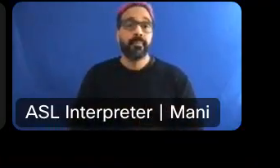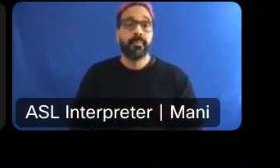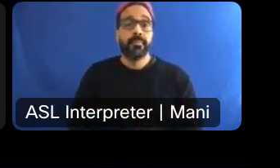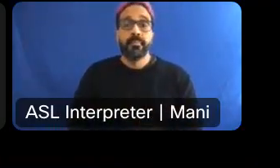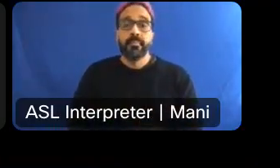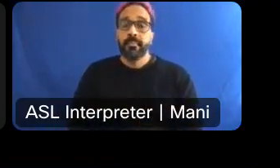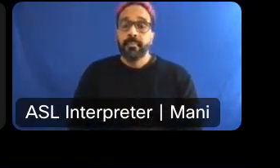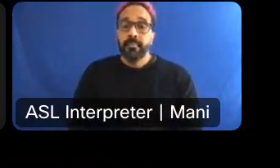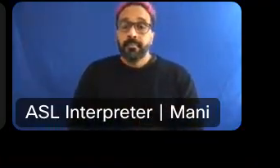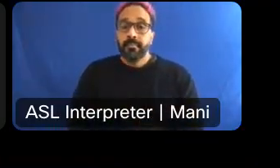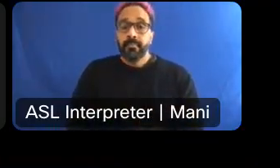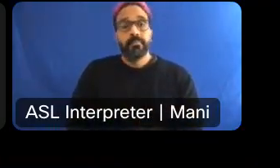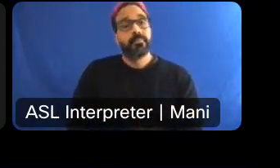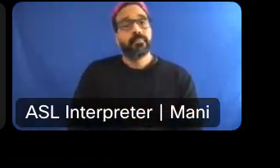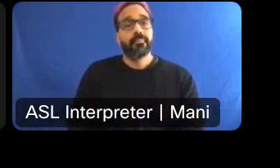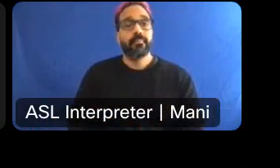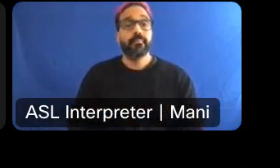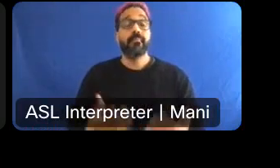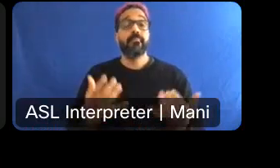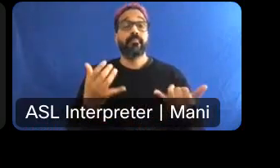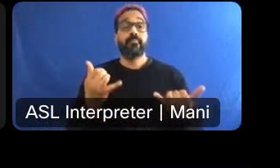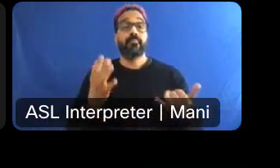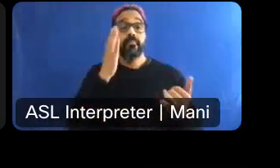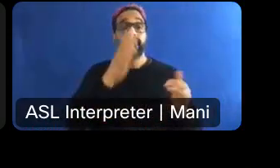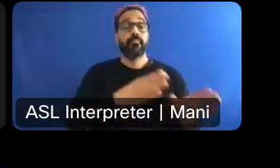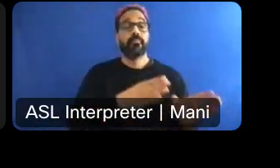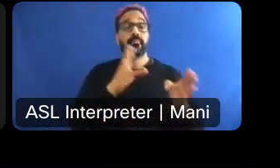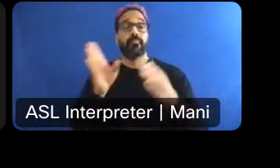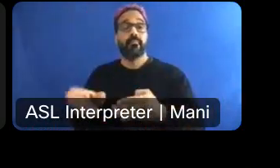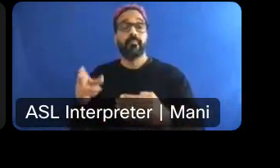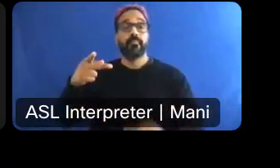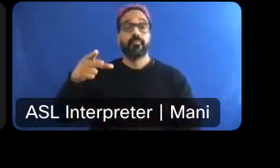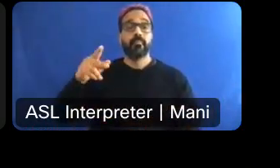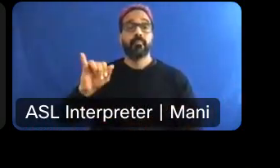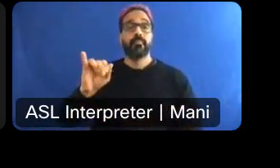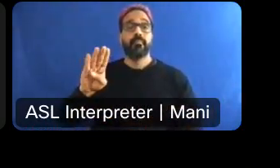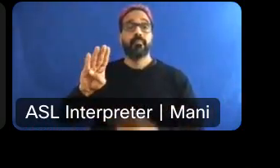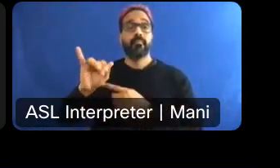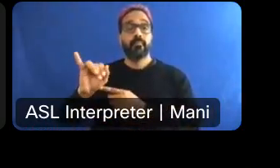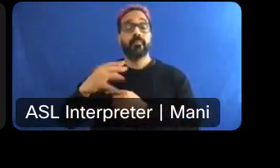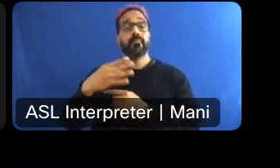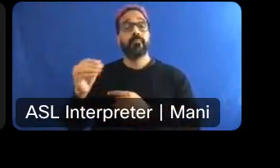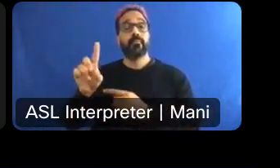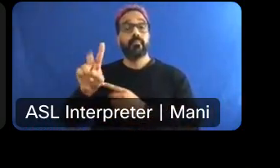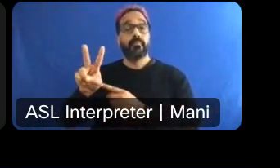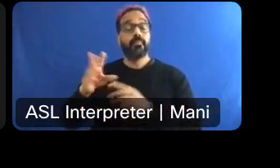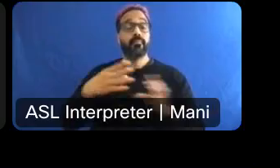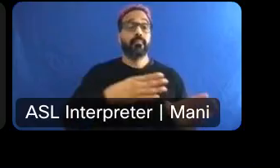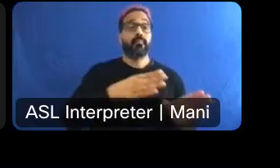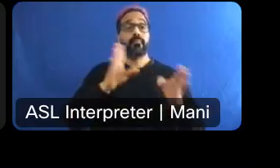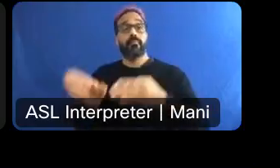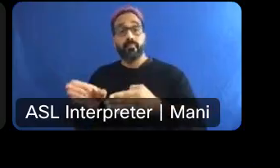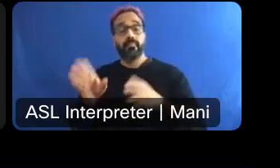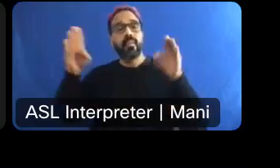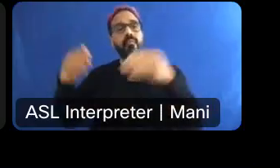Now, we're going to shift from partner-inflicted brain injury and domestic violence to mental